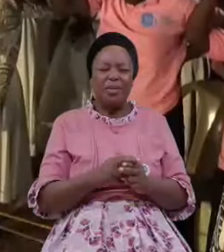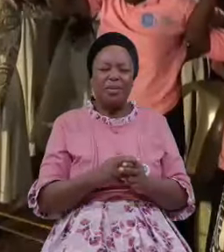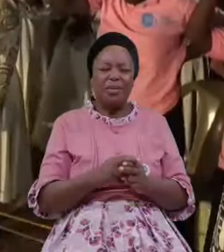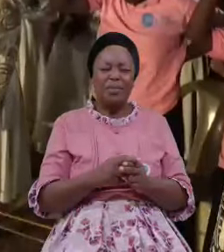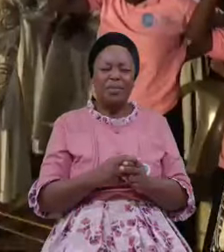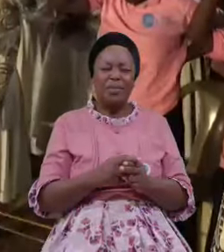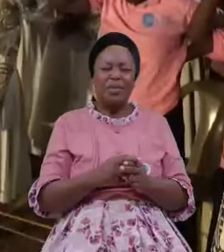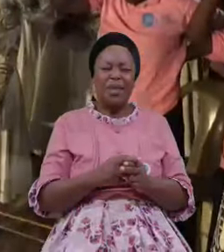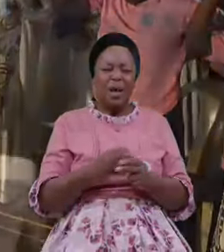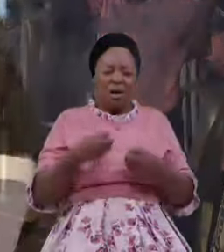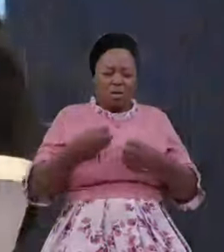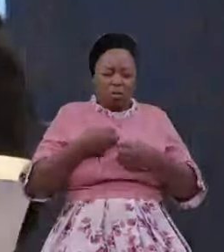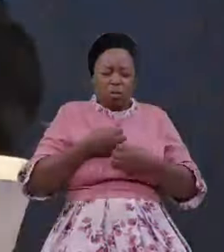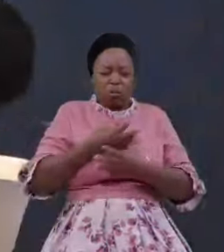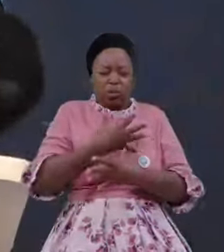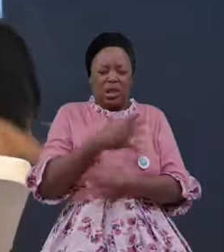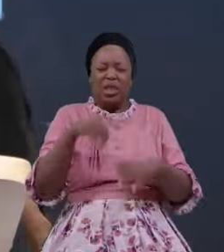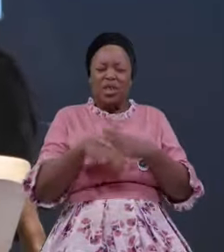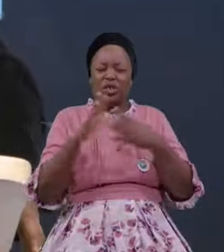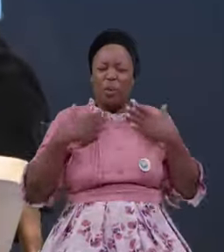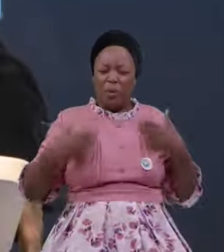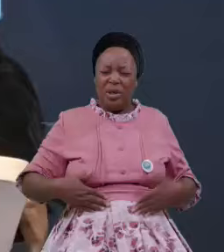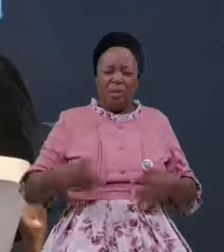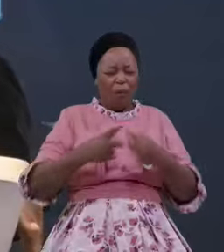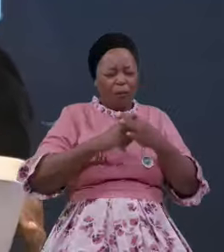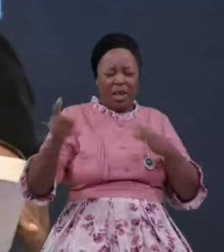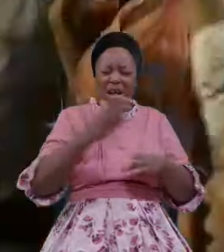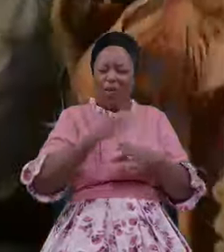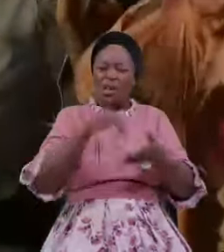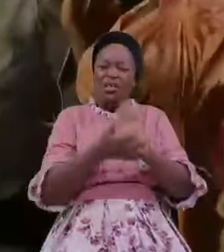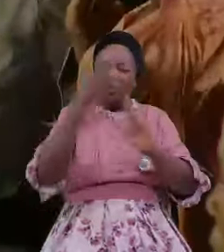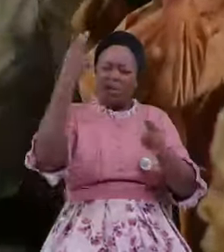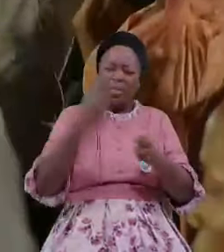Swelling in your body, vanish away in Jesus' name.